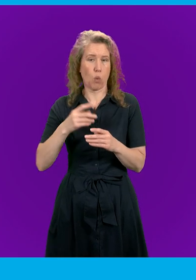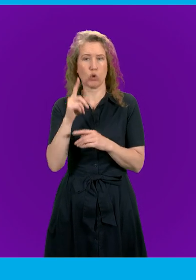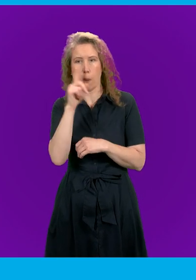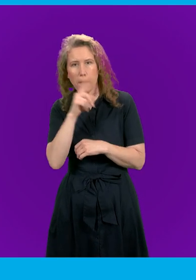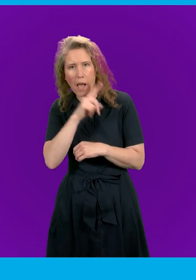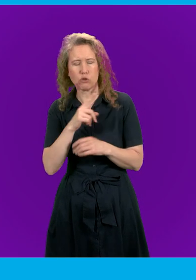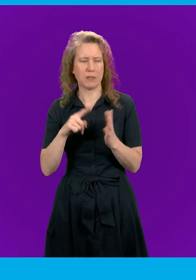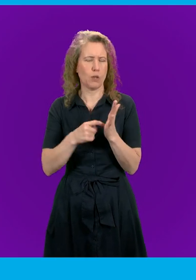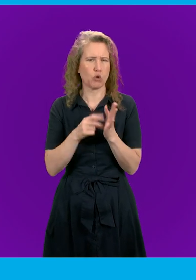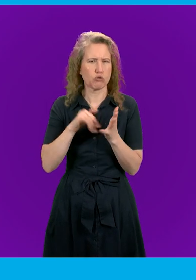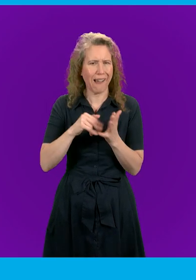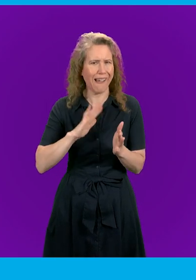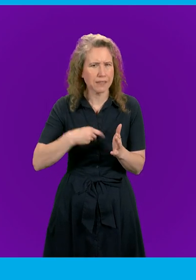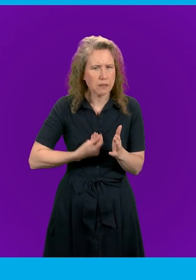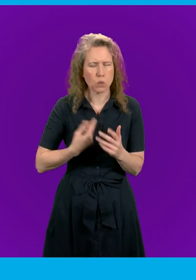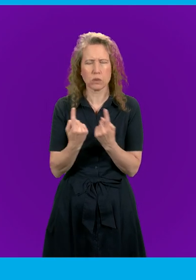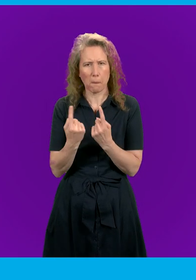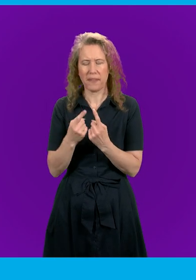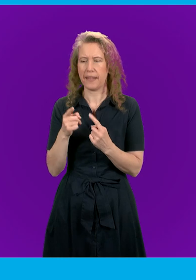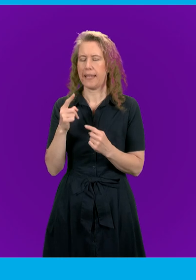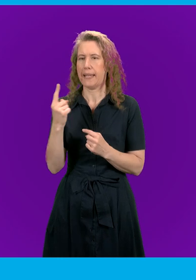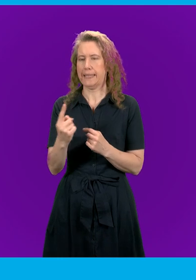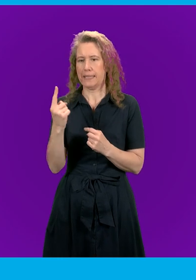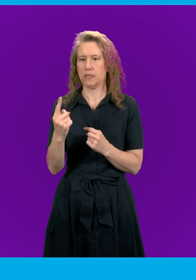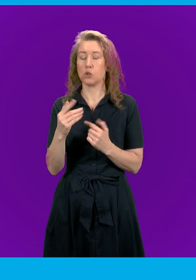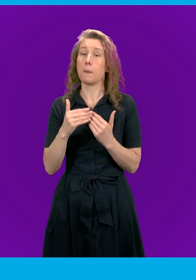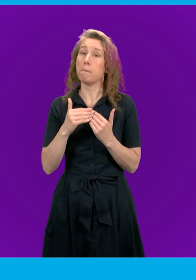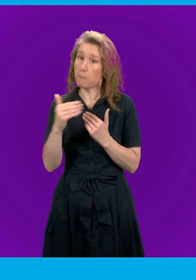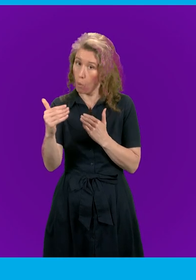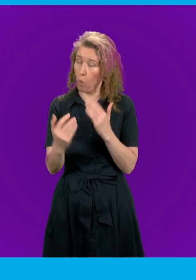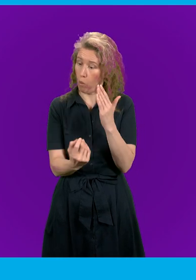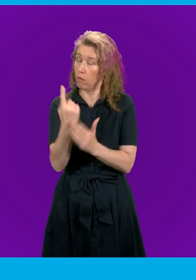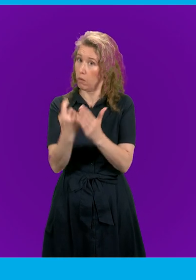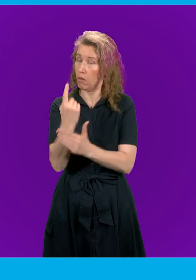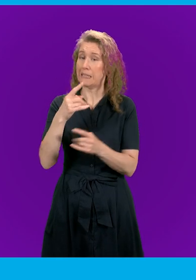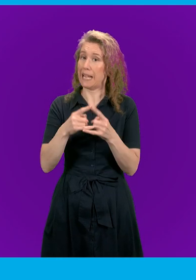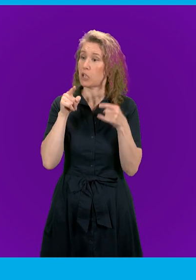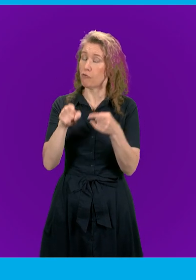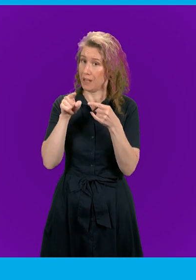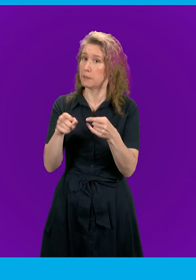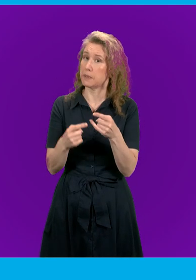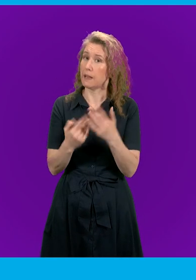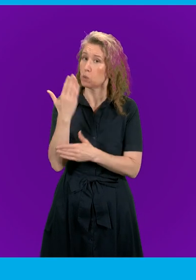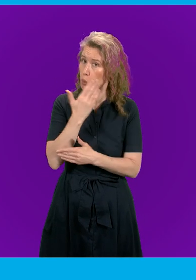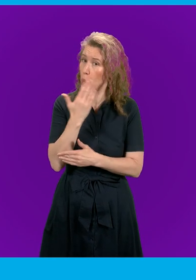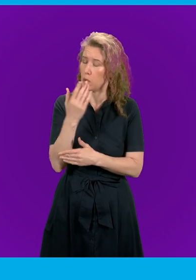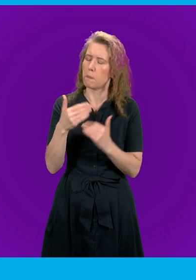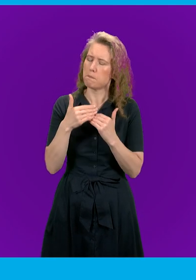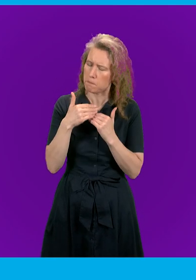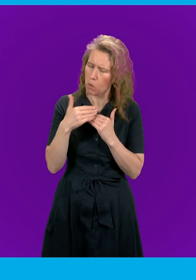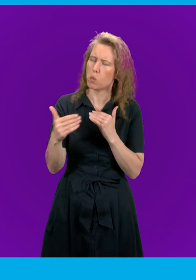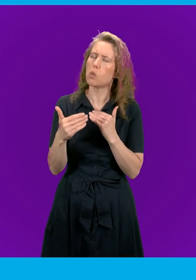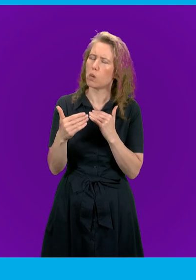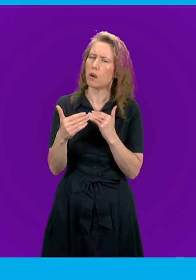or trans, you're much more likely to report sexual harassment at school. So there is that extra